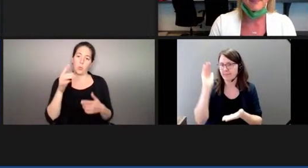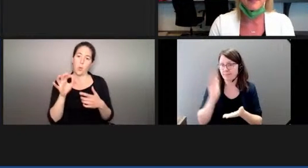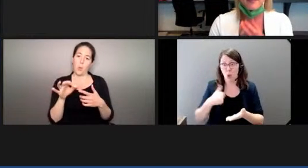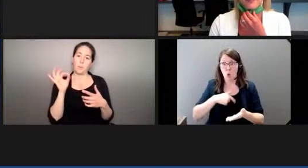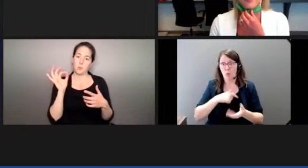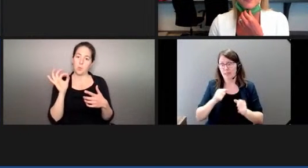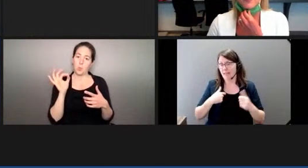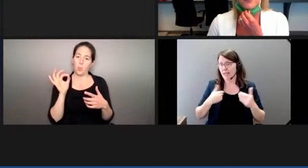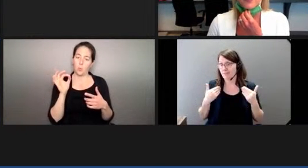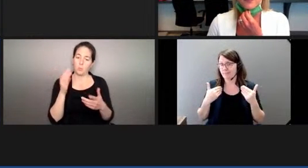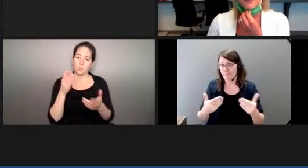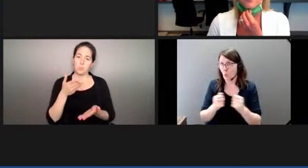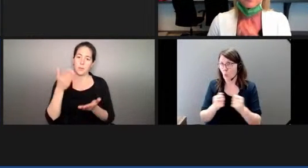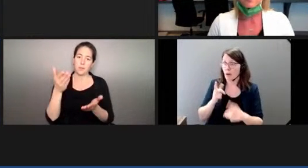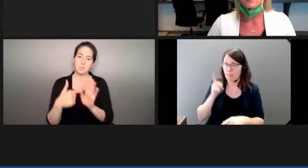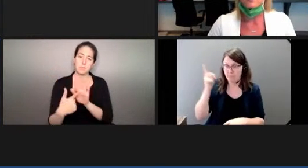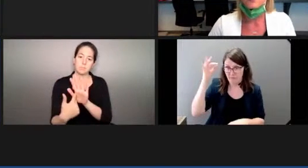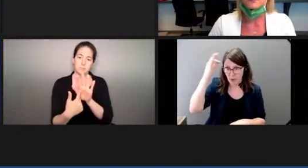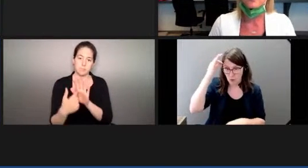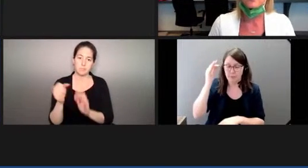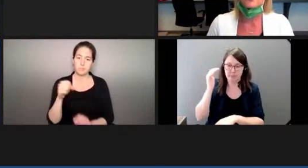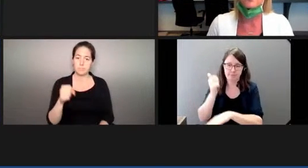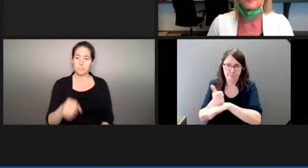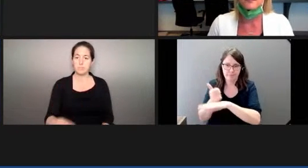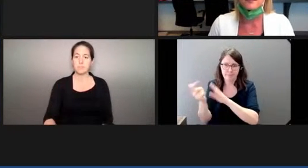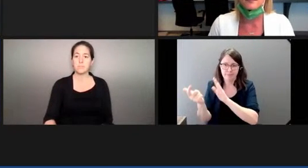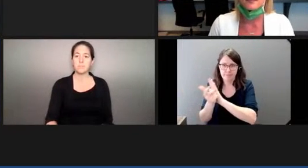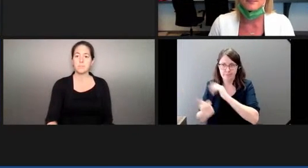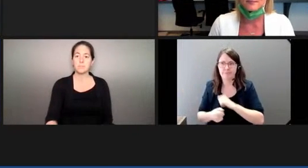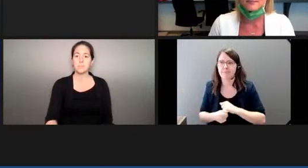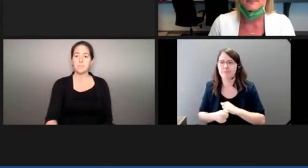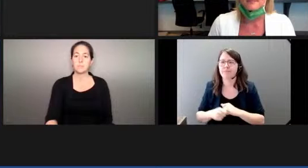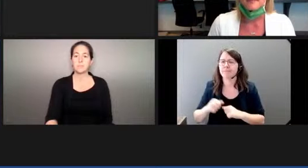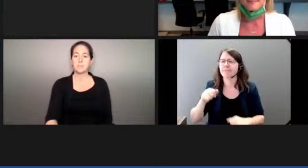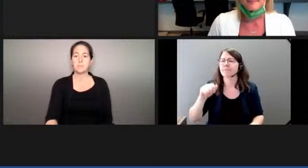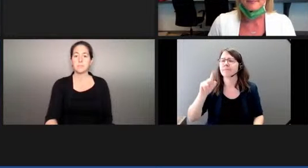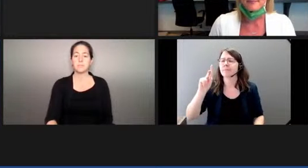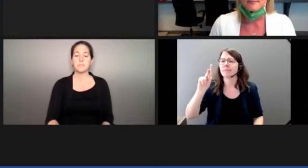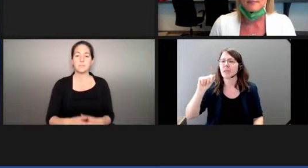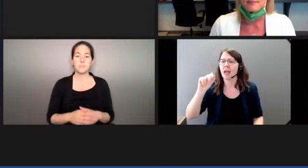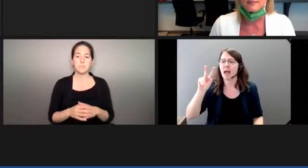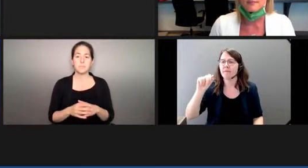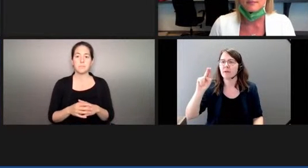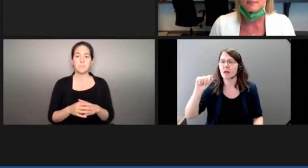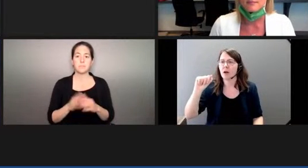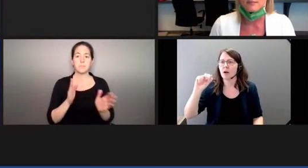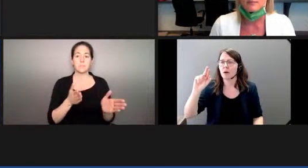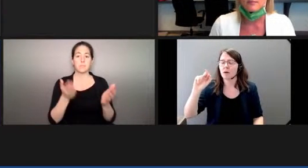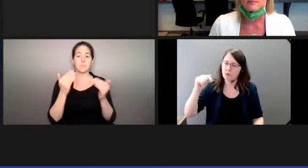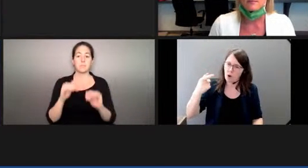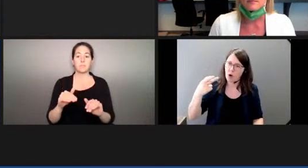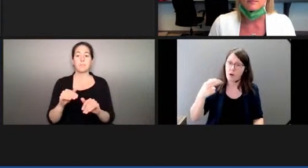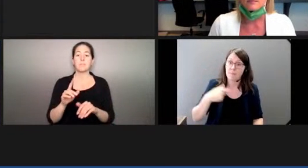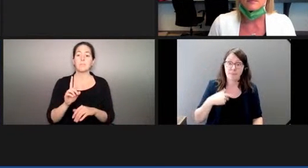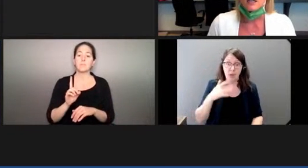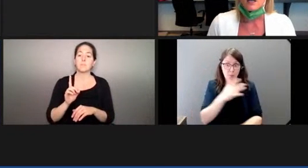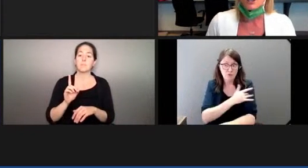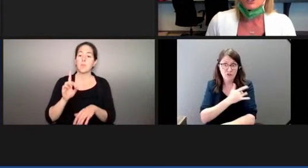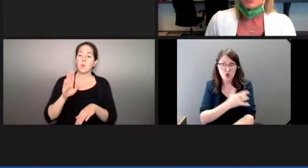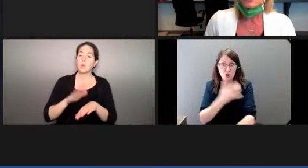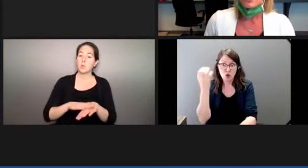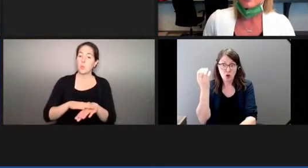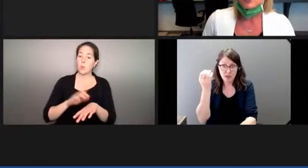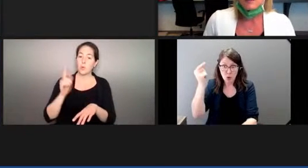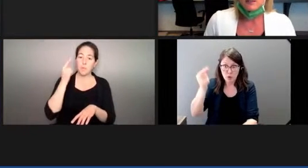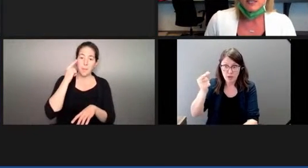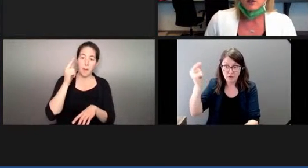Thank you. And what about at the provincial level? Is anything coming down that would help us out?